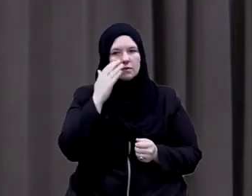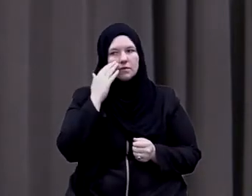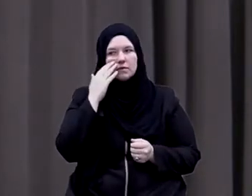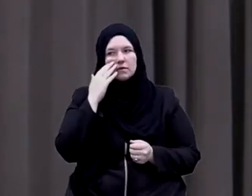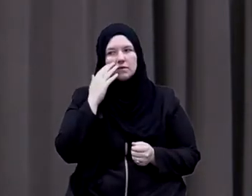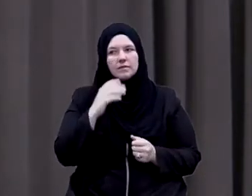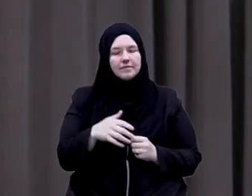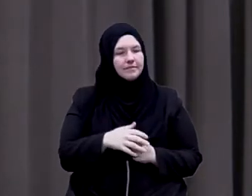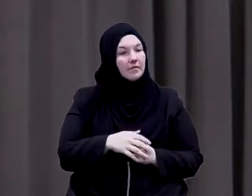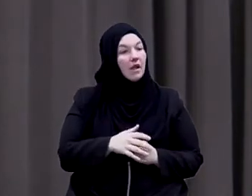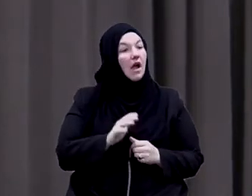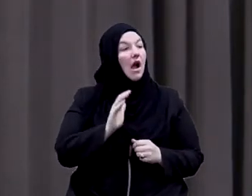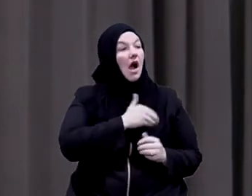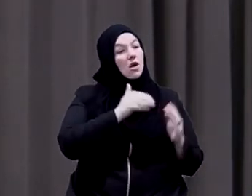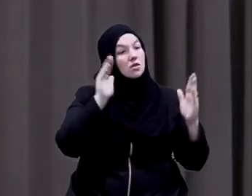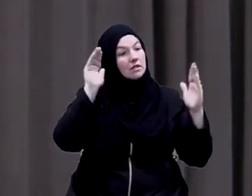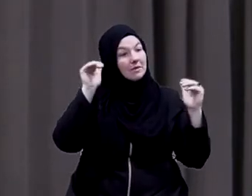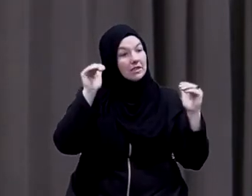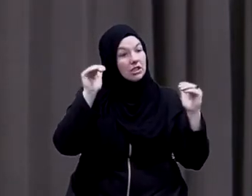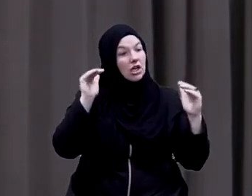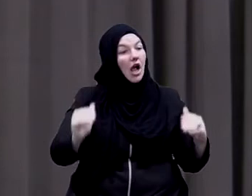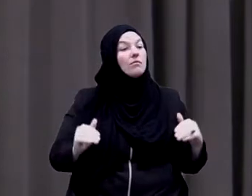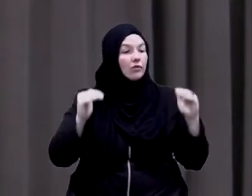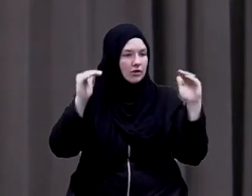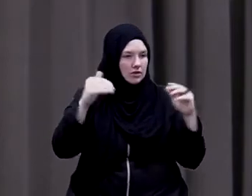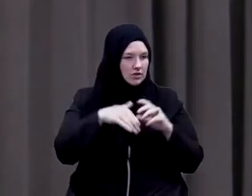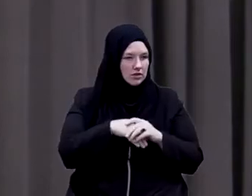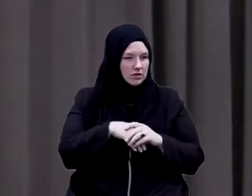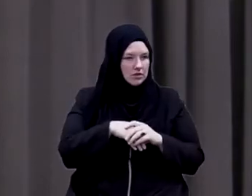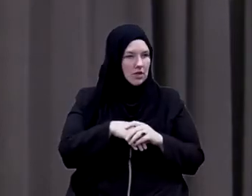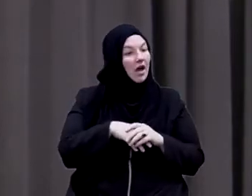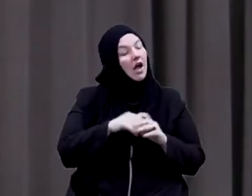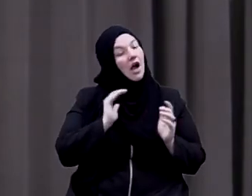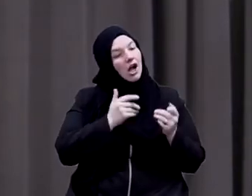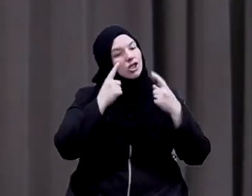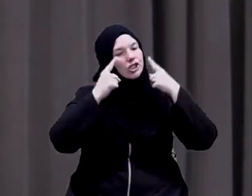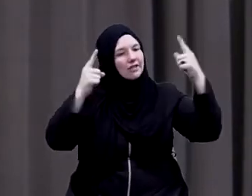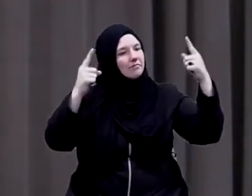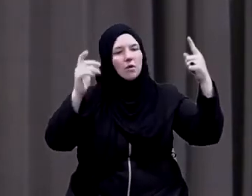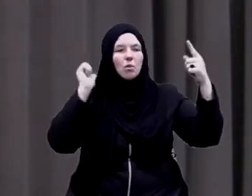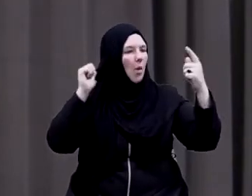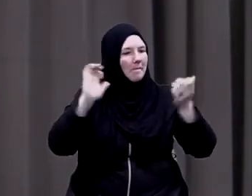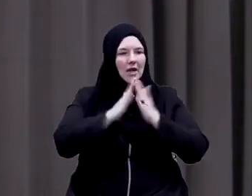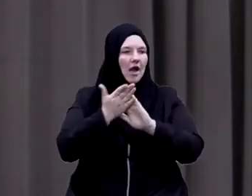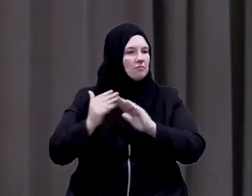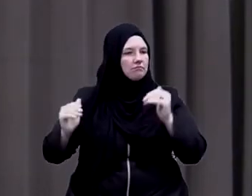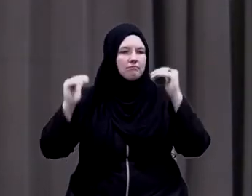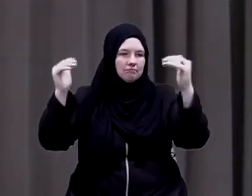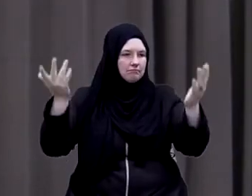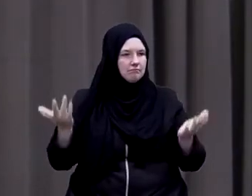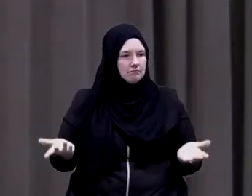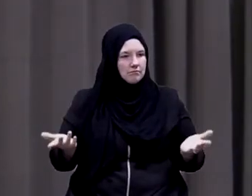Unless our expectations are upgraded, our achievements will never be upgraded.